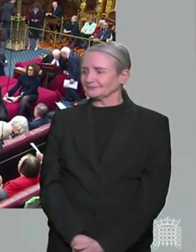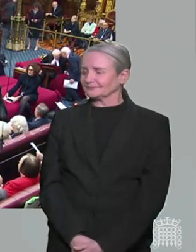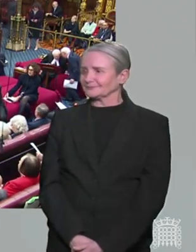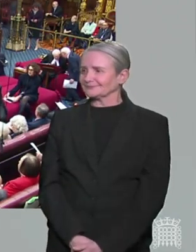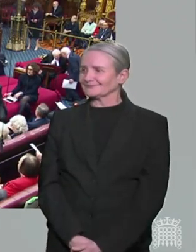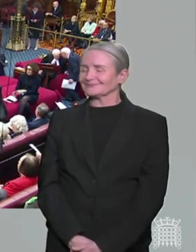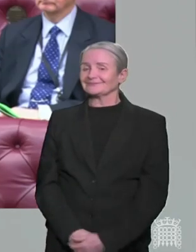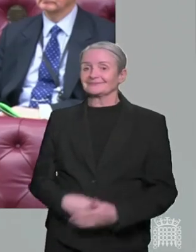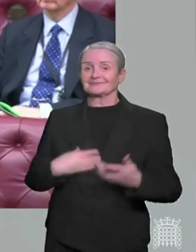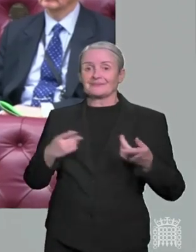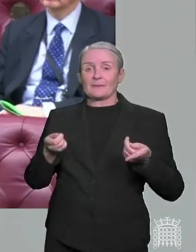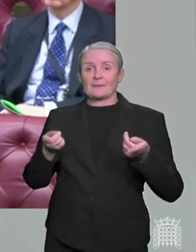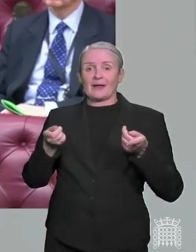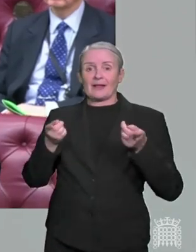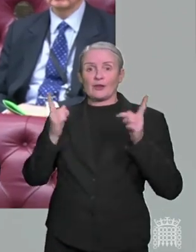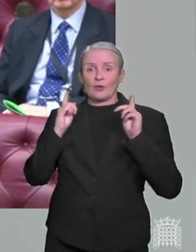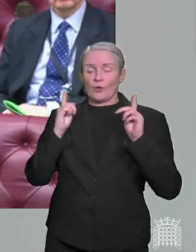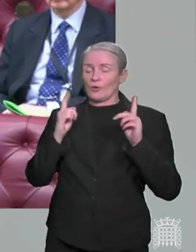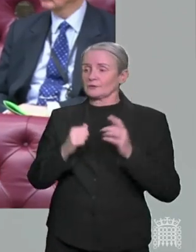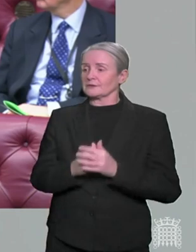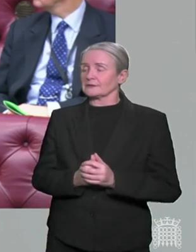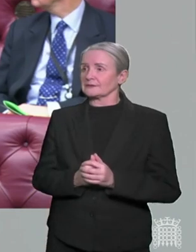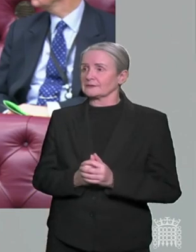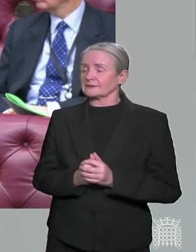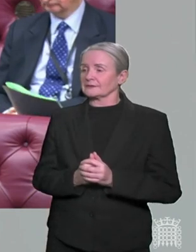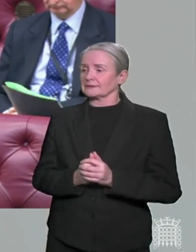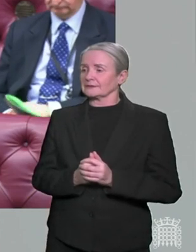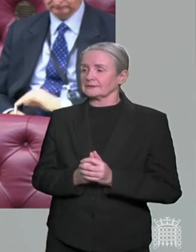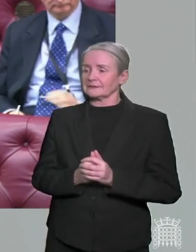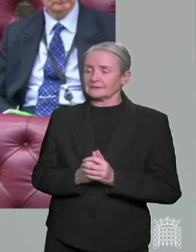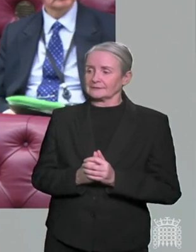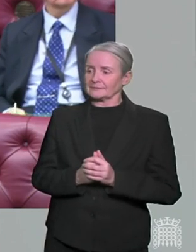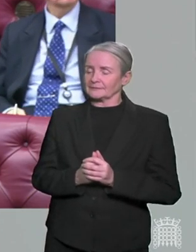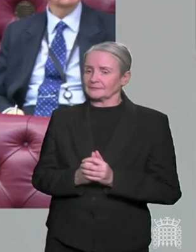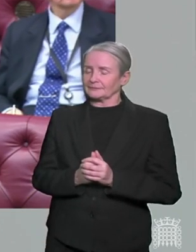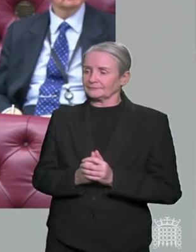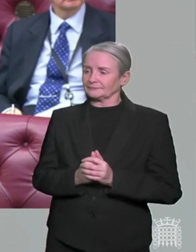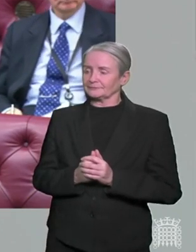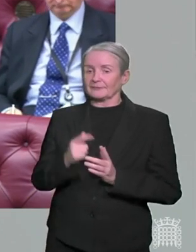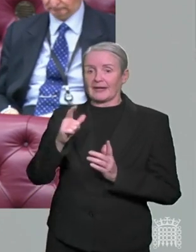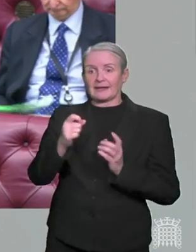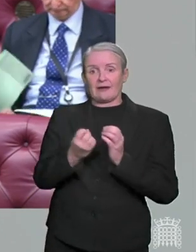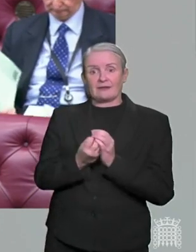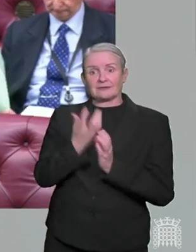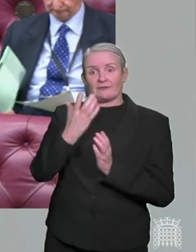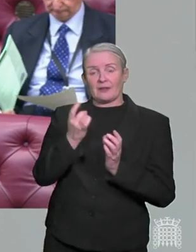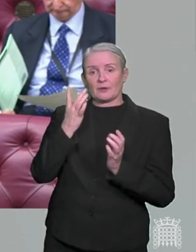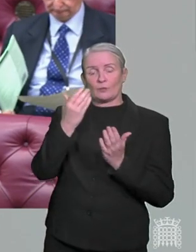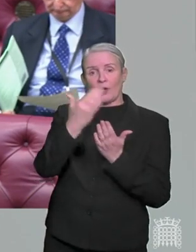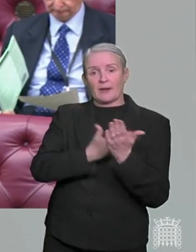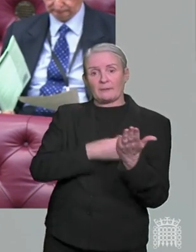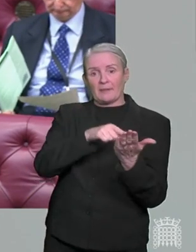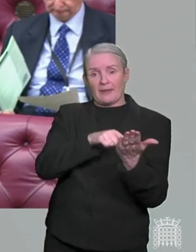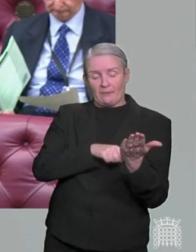My Lords, we set out our commitments on developing country debt in our International Development White Paper. The Treasury and